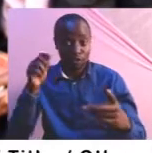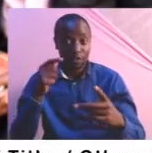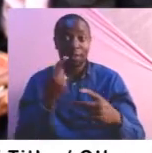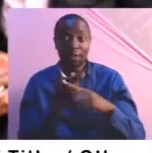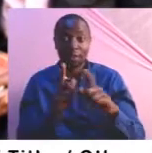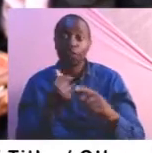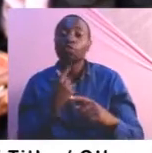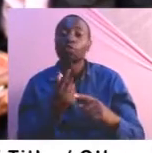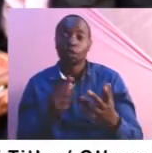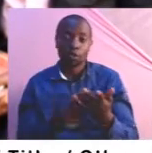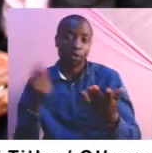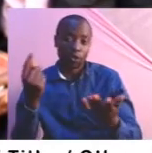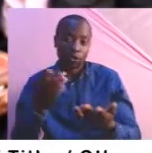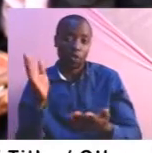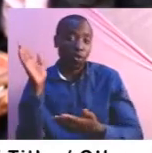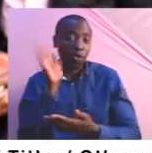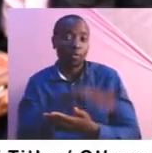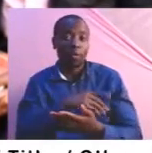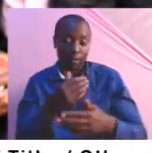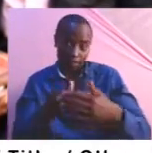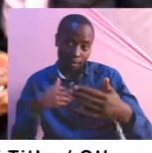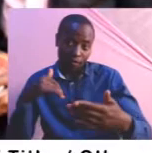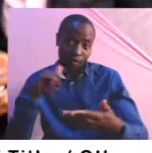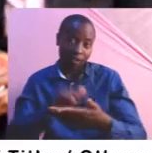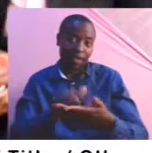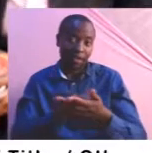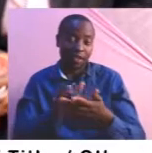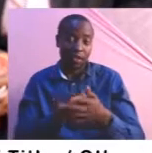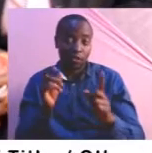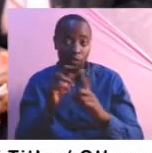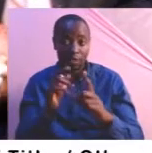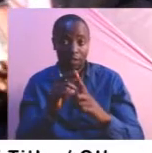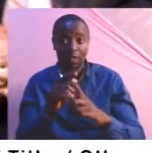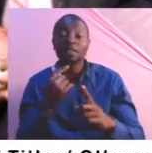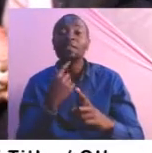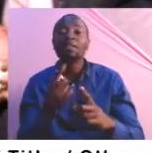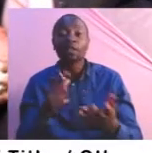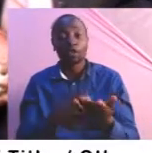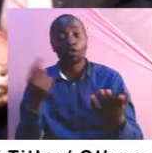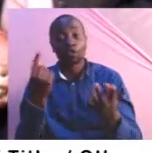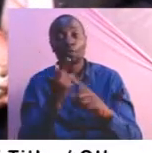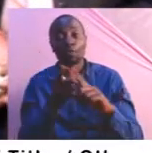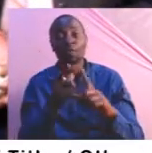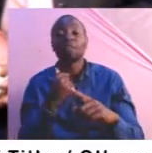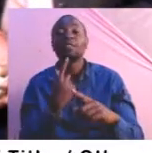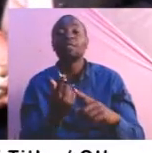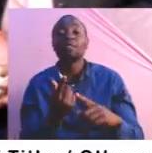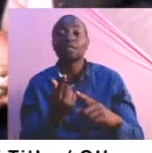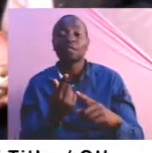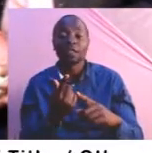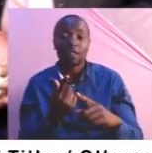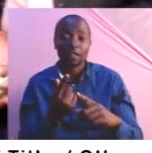back before he reached to this point where he was giving these words. So he has been told, go, but I'll tell you what to say. Yeah. Then